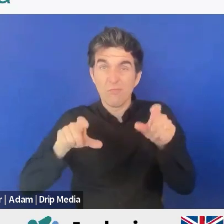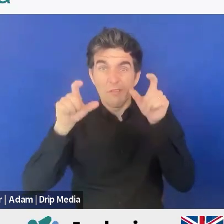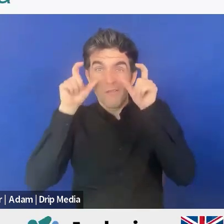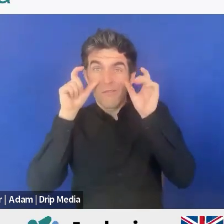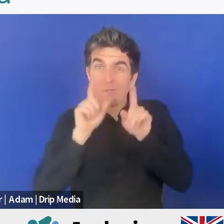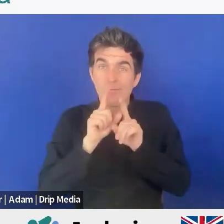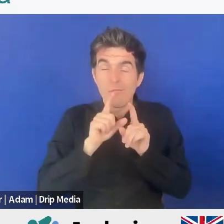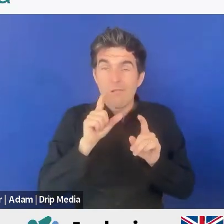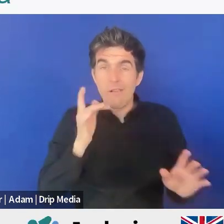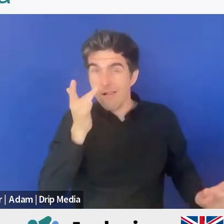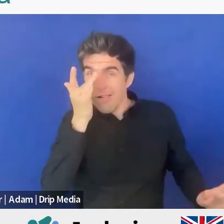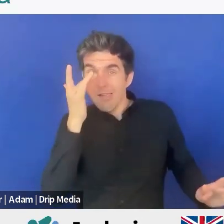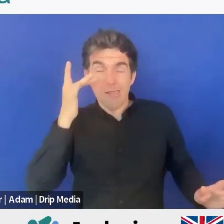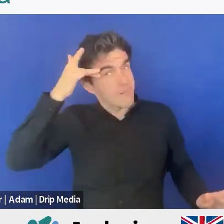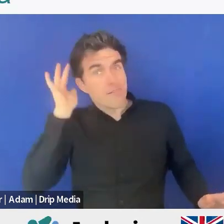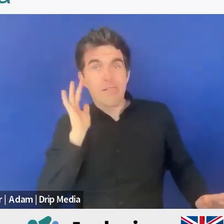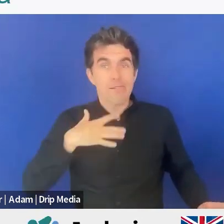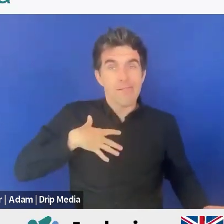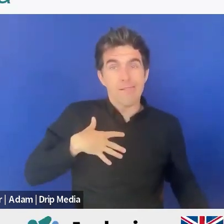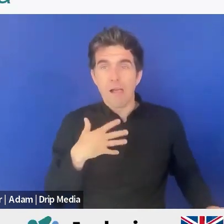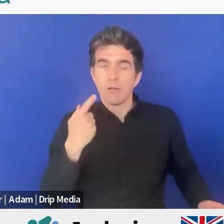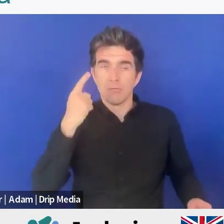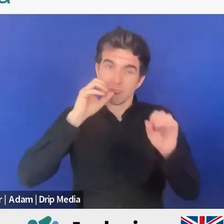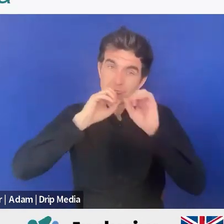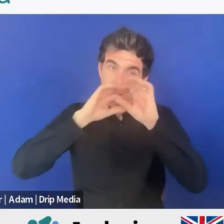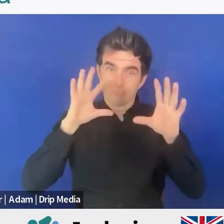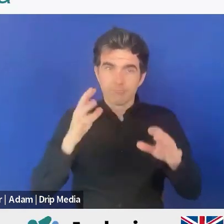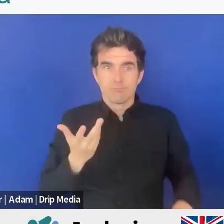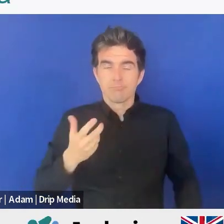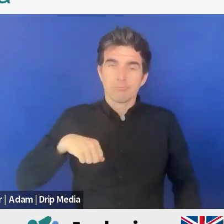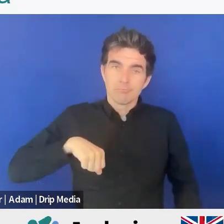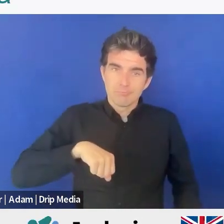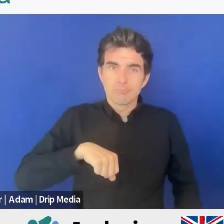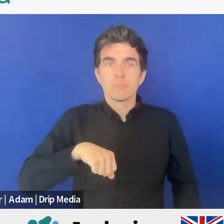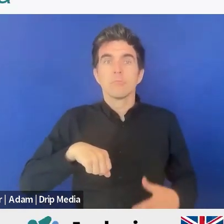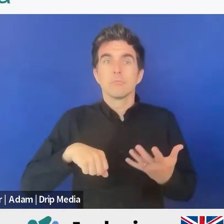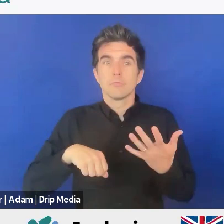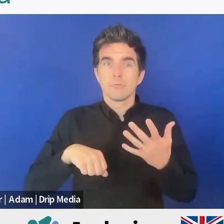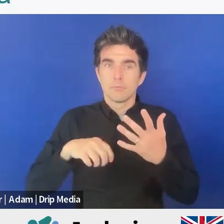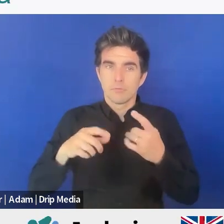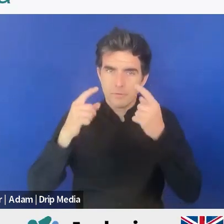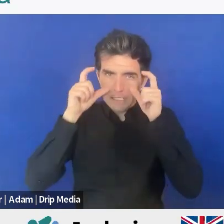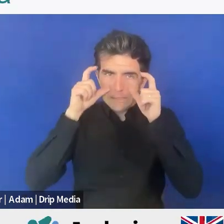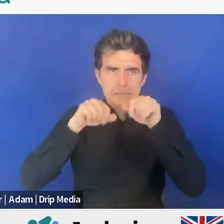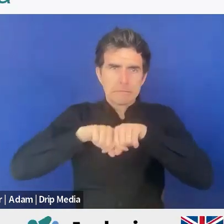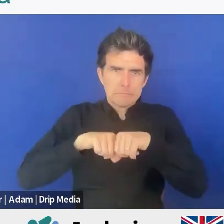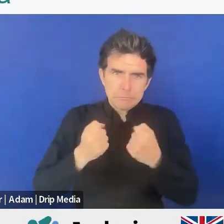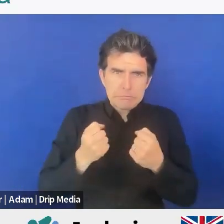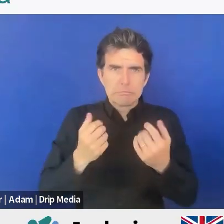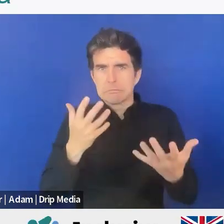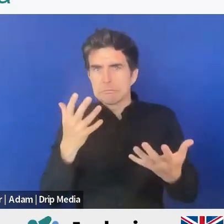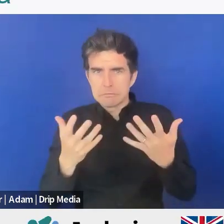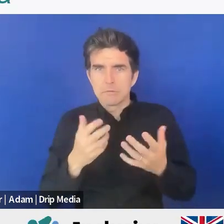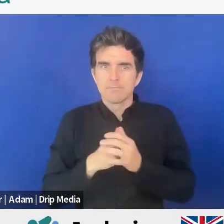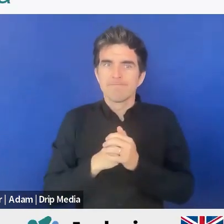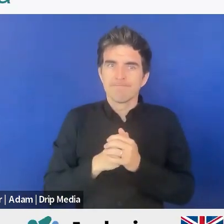it. And later, when he found, or the teachers found, that his daughter's academic